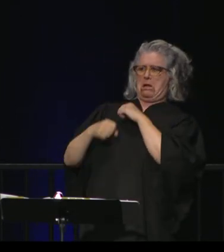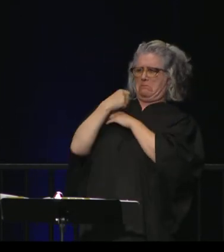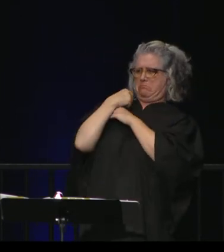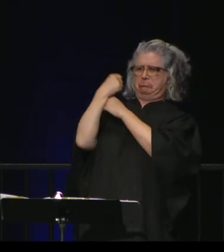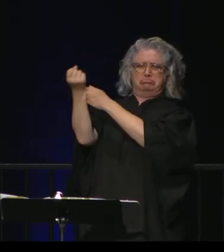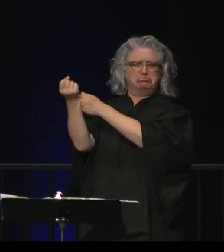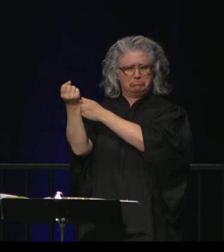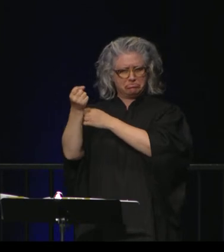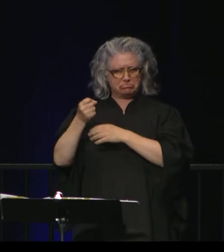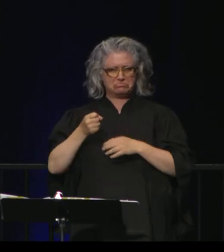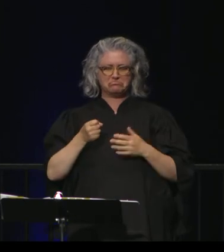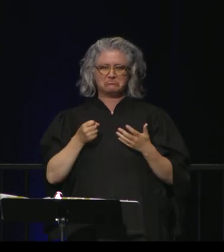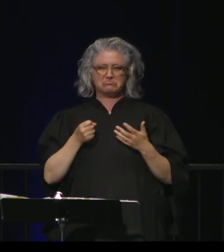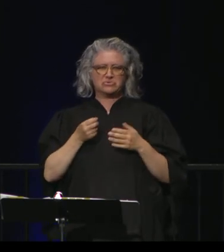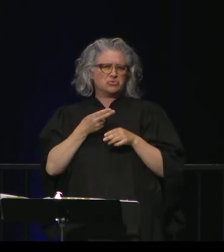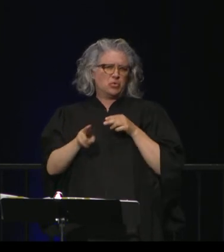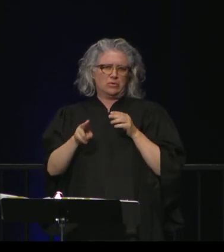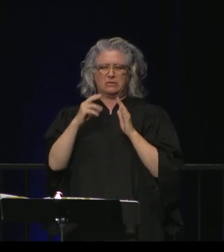permit me to read it.